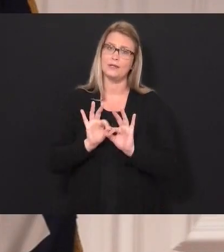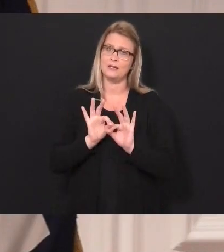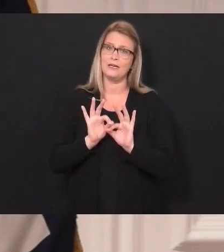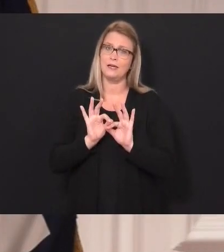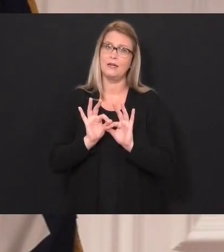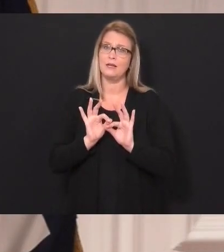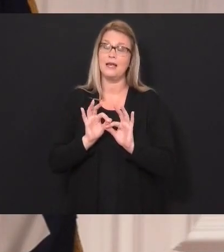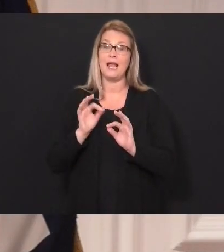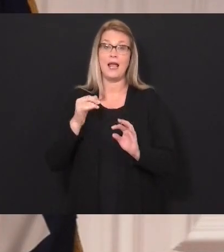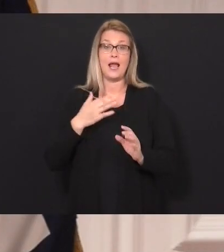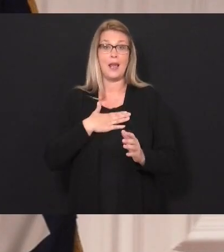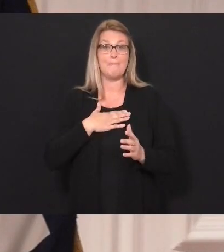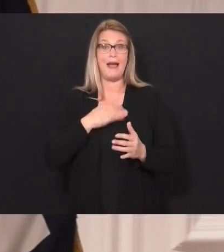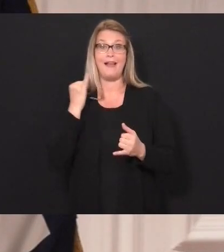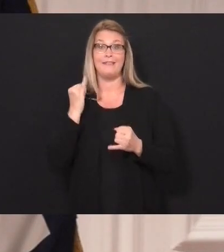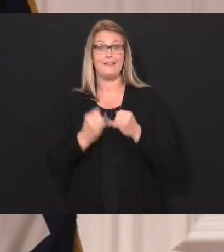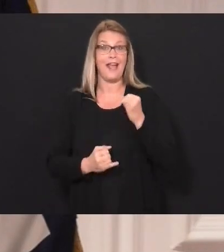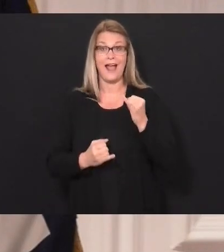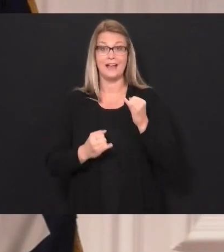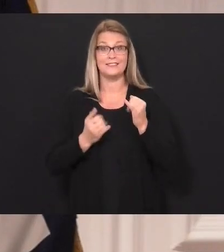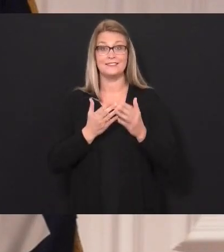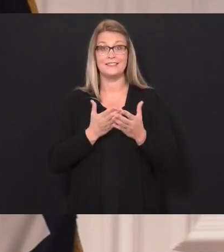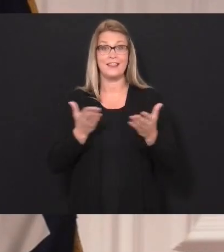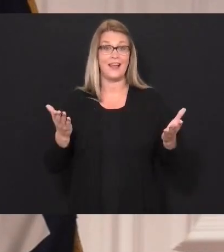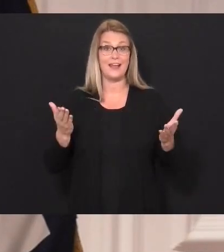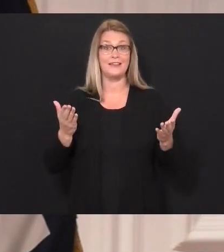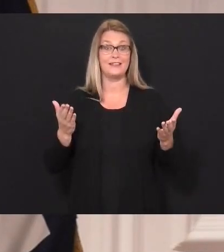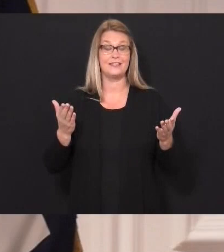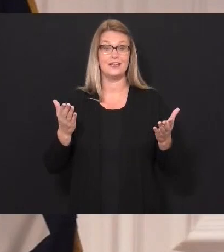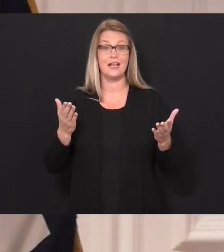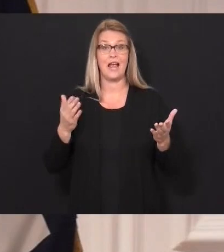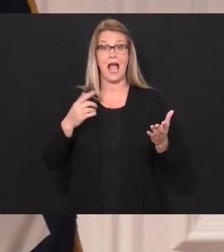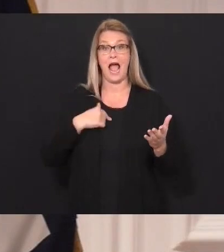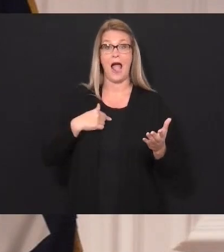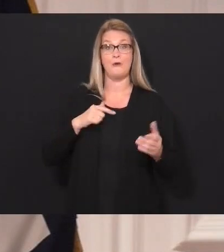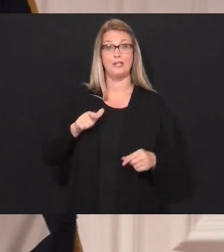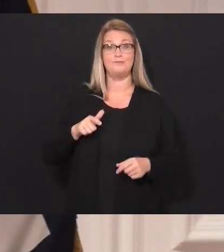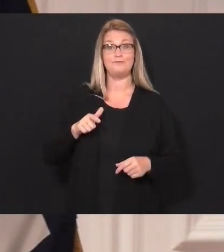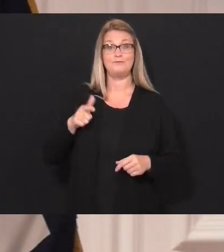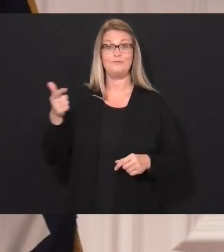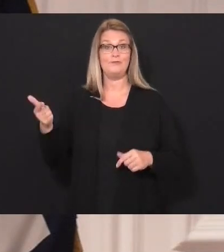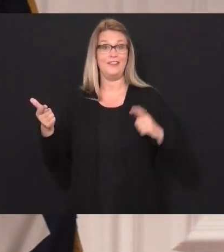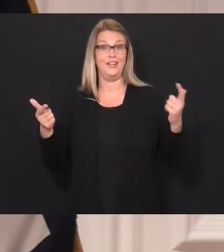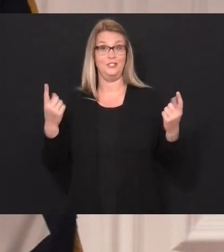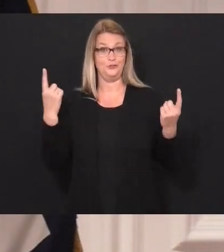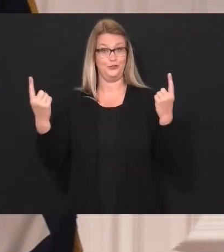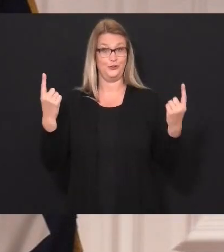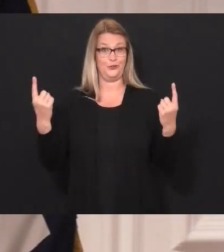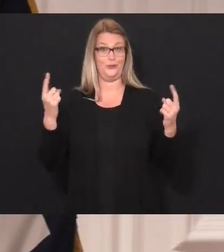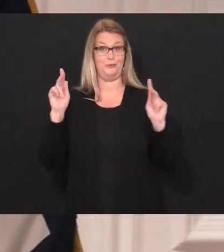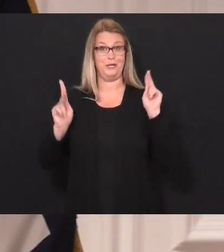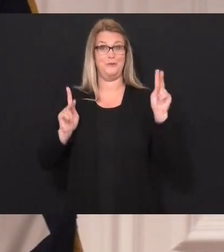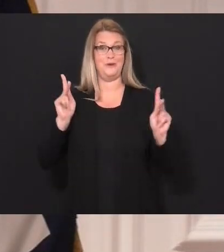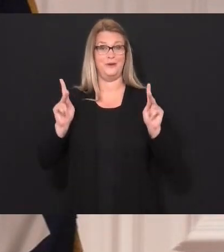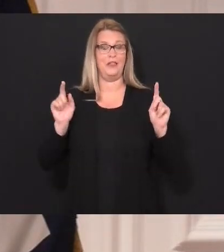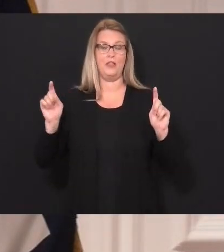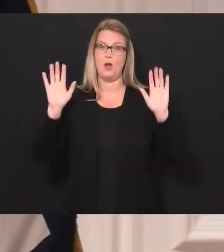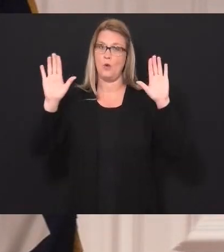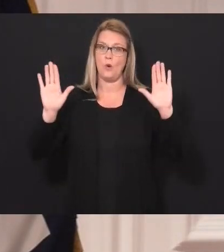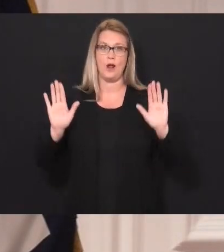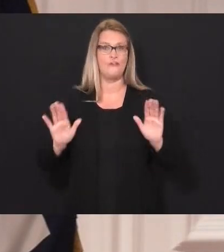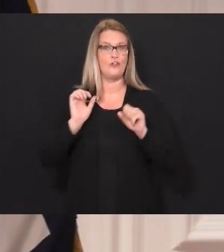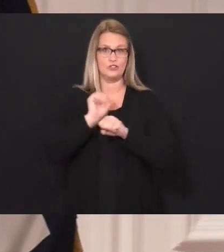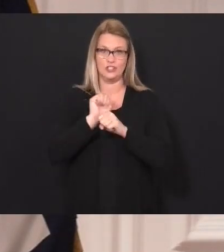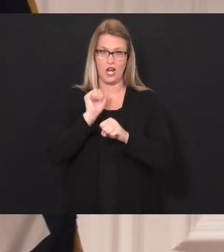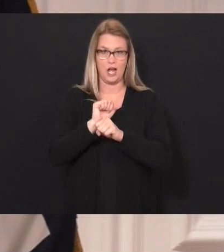I guess the last thing I'll do is I'll pass on to these two great people that are up here. They've done a great job,